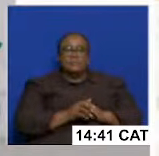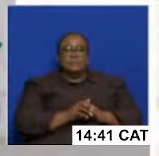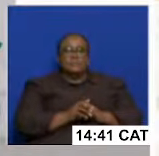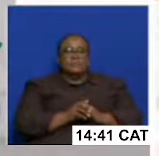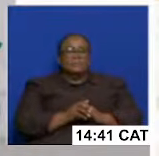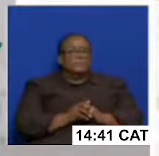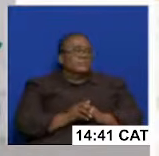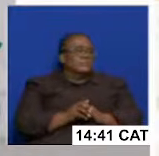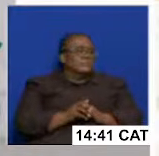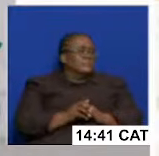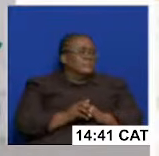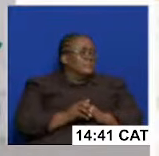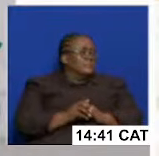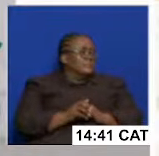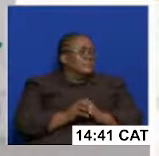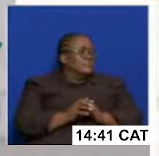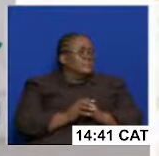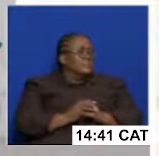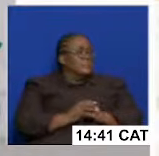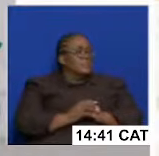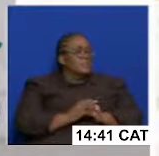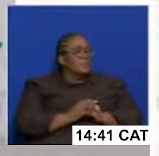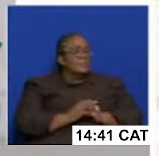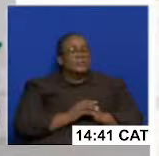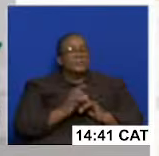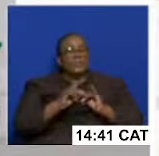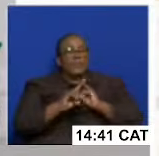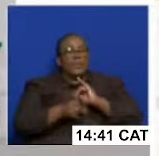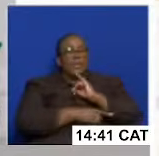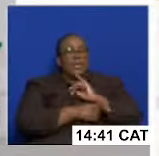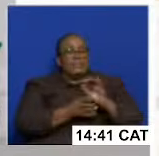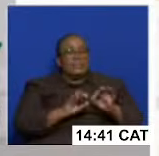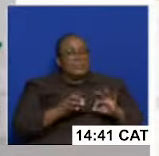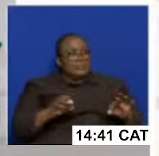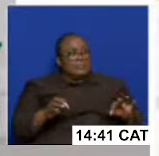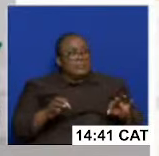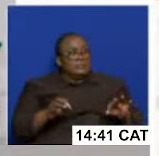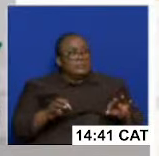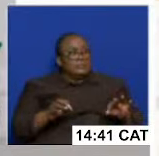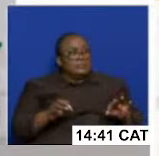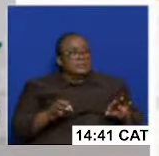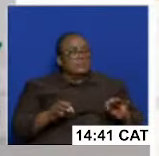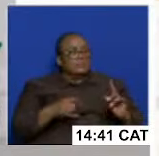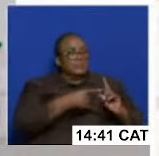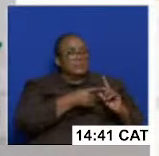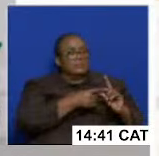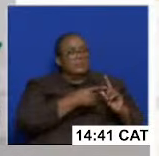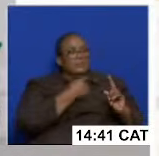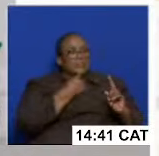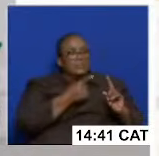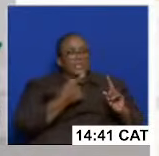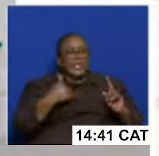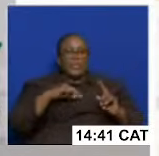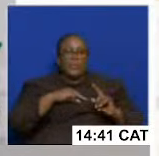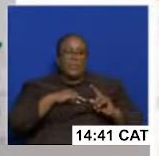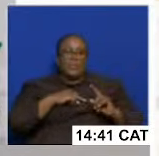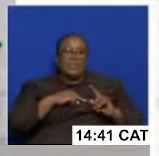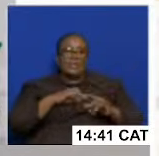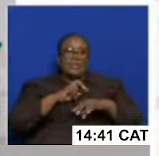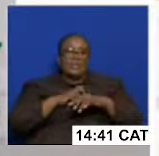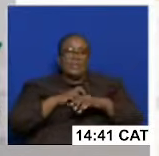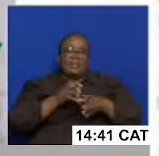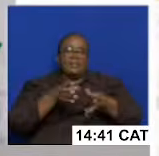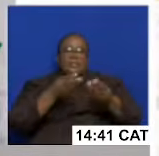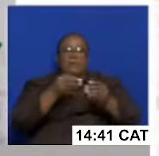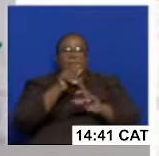And that last sentence at the page, Officer Stoll says to you, we just need to get someone who can make